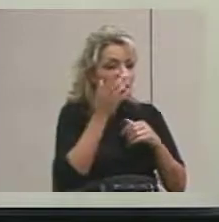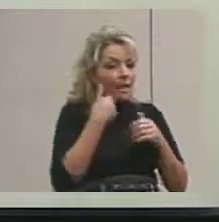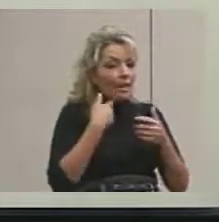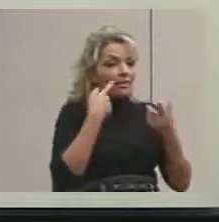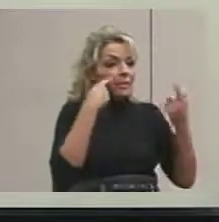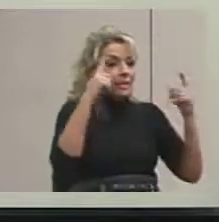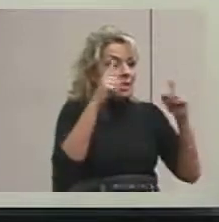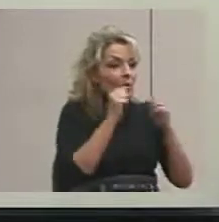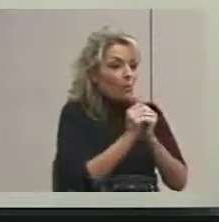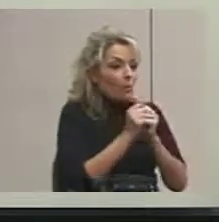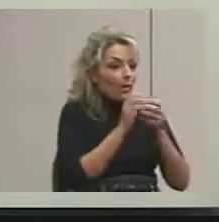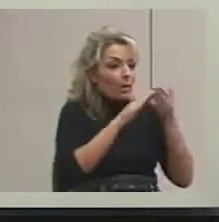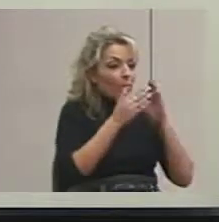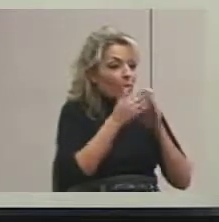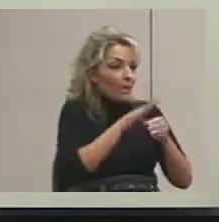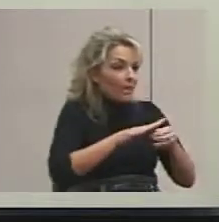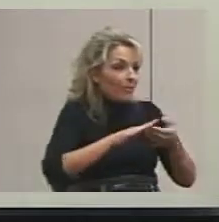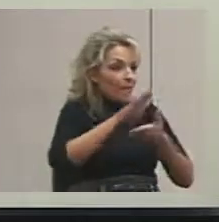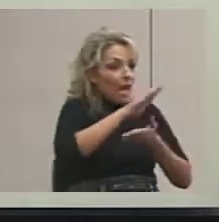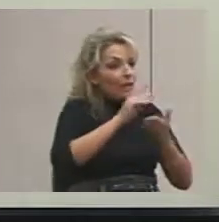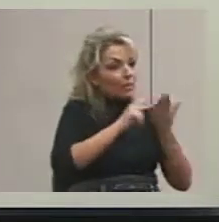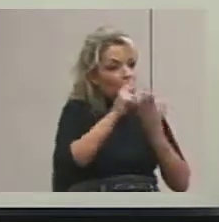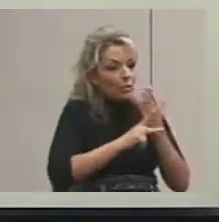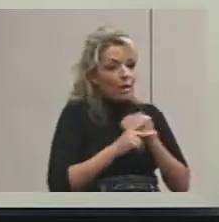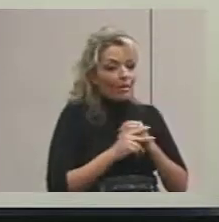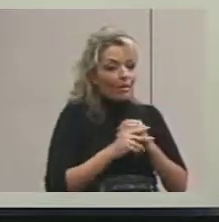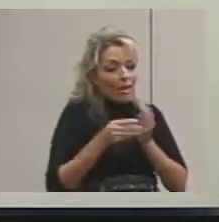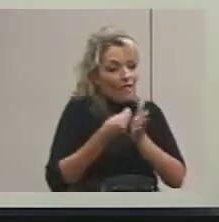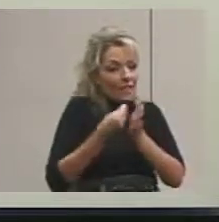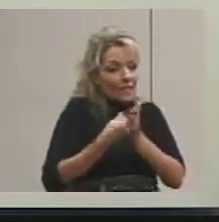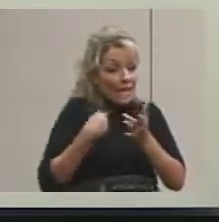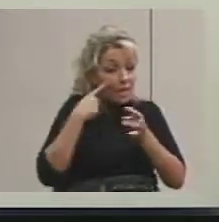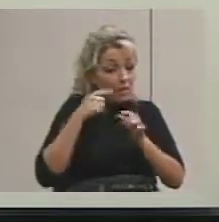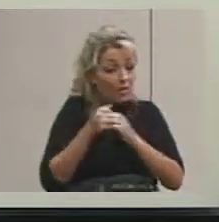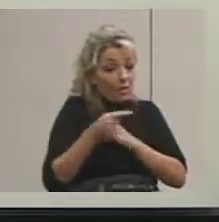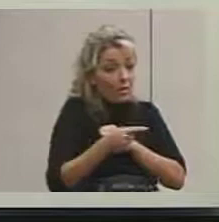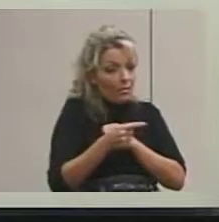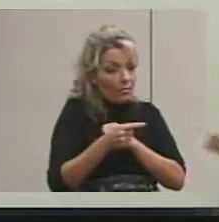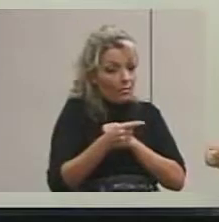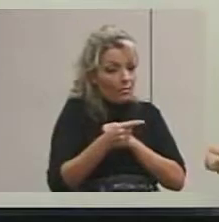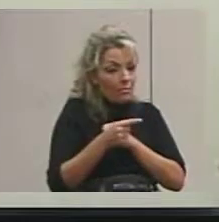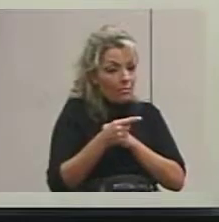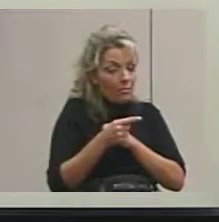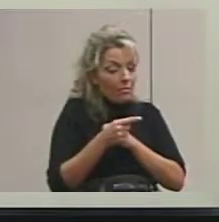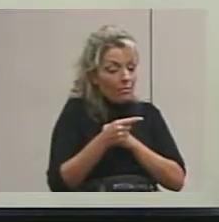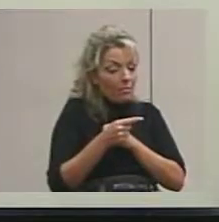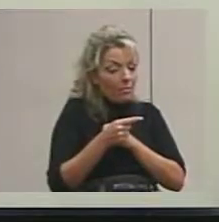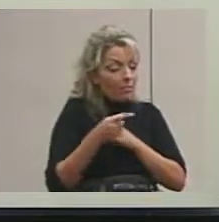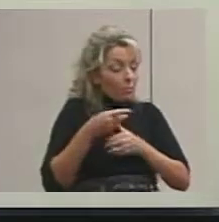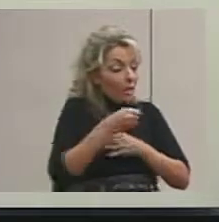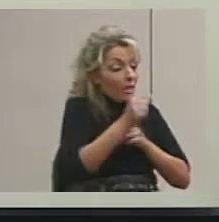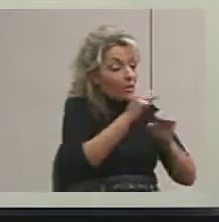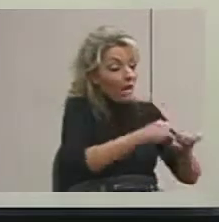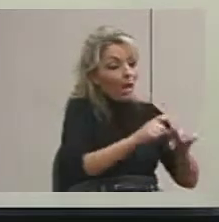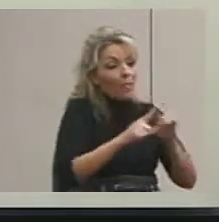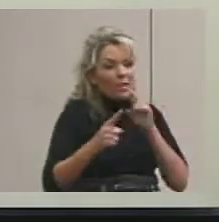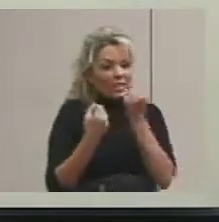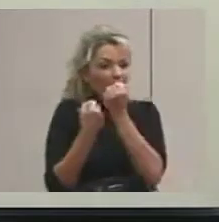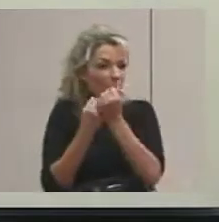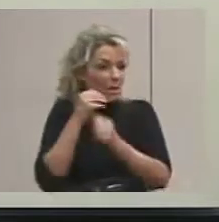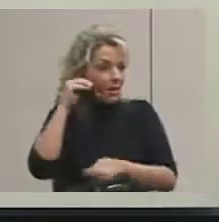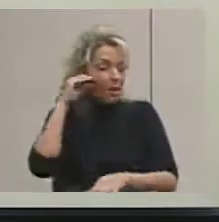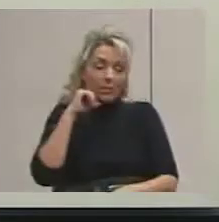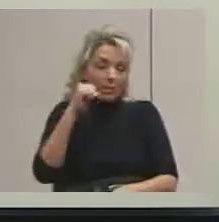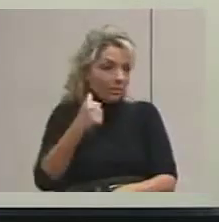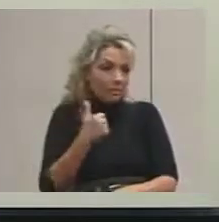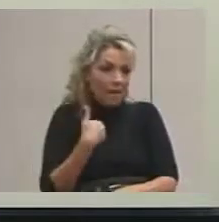The funding, the money, the application process, I probably agree with him whether he's lying or not. Will he have any support at home? Probably not. He has no